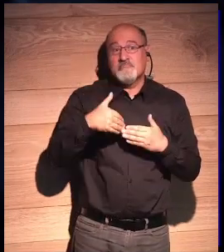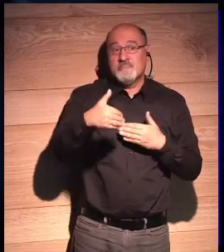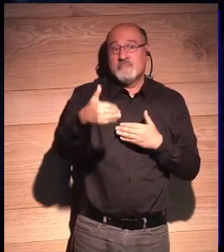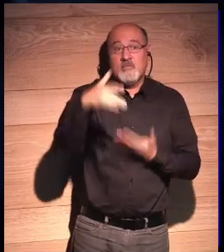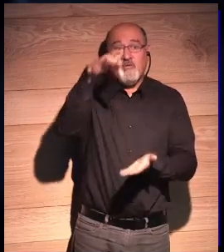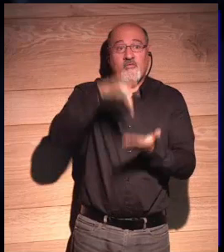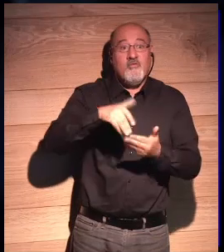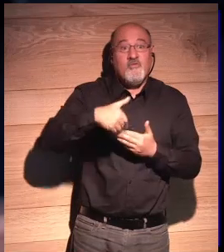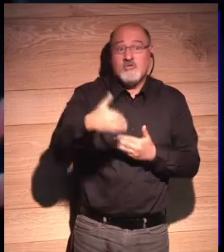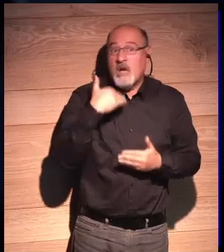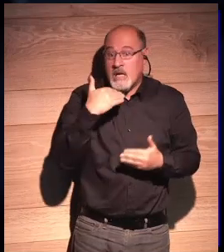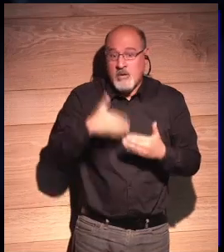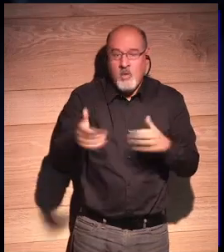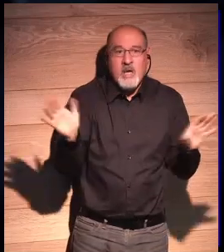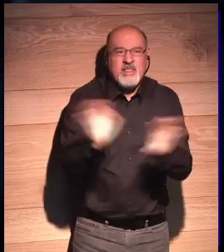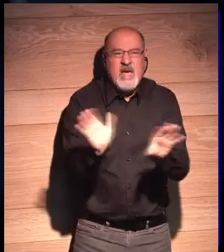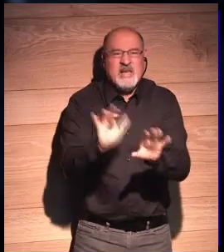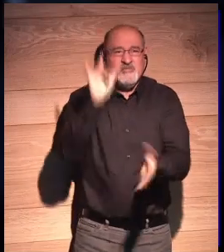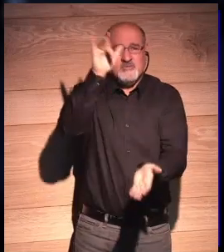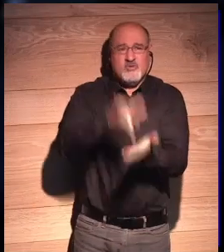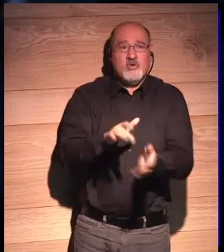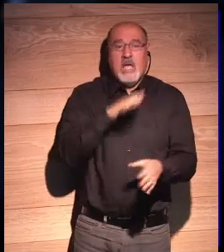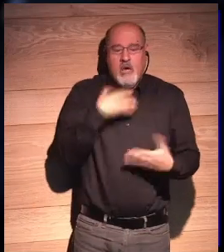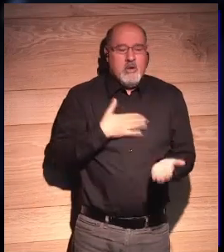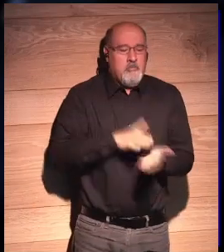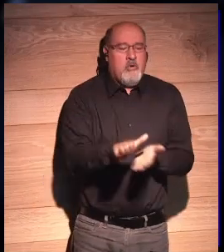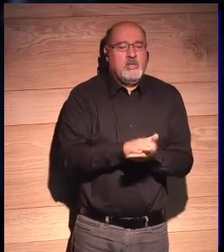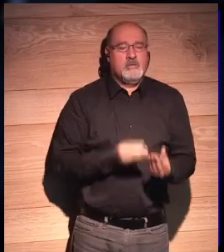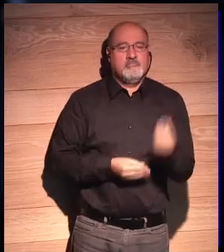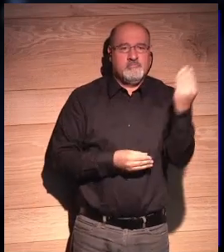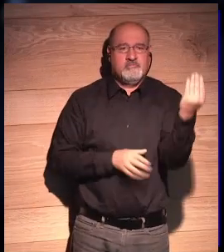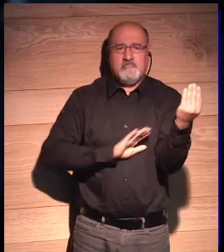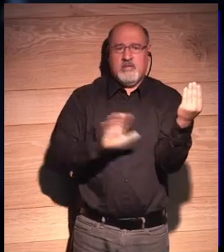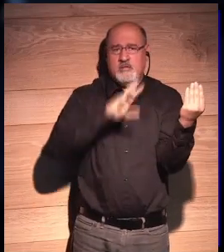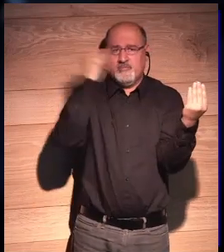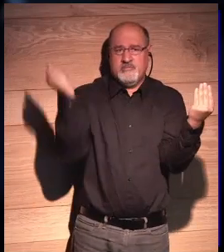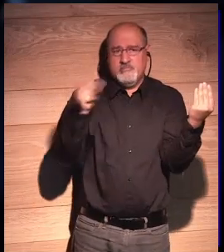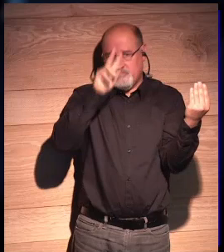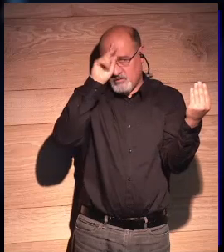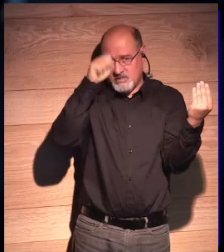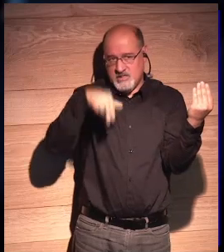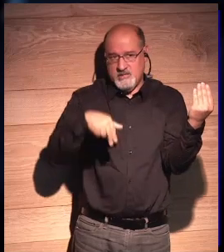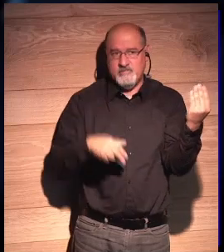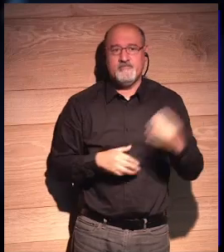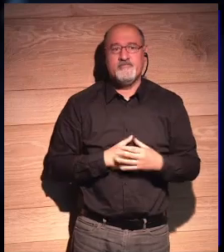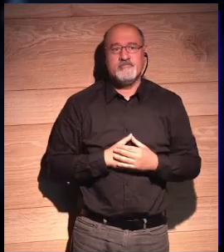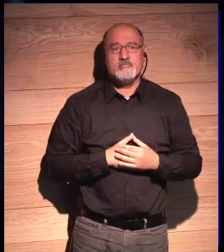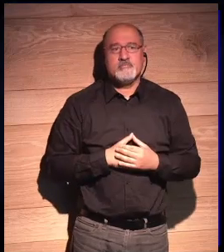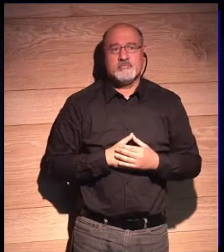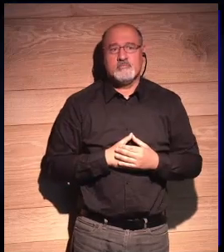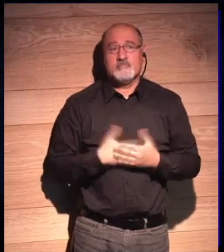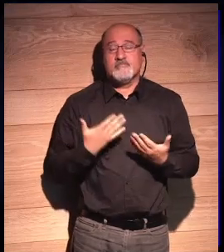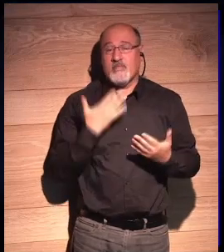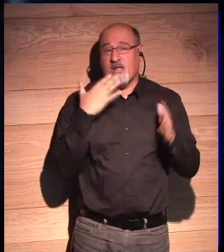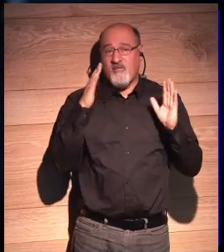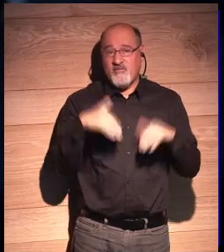with this issue, and then it'll be out. You know, I don't have to worry about it. But then at a certain point, I got so that everything I